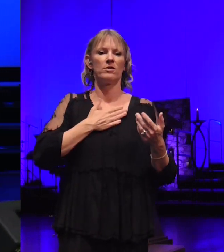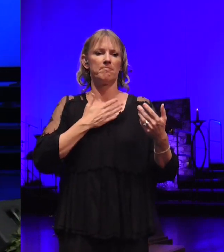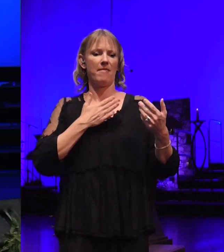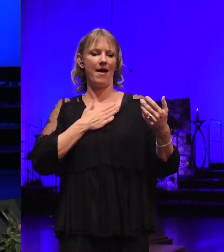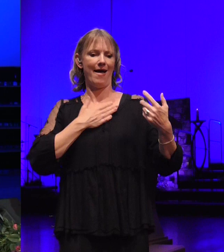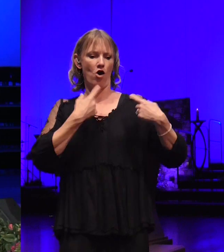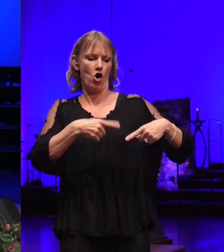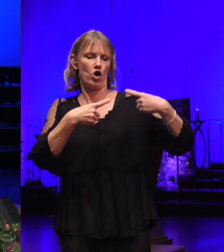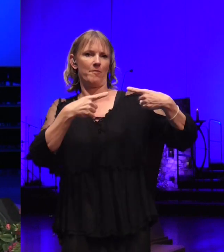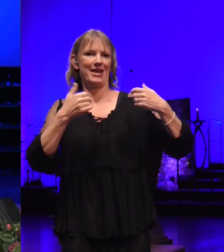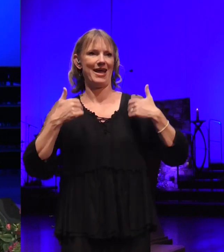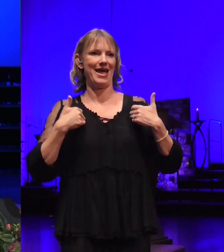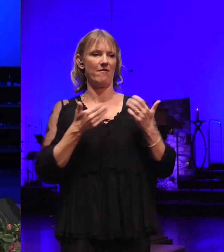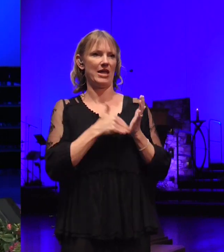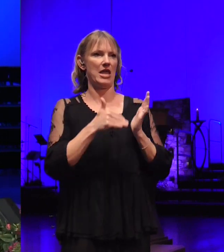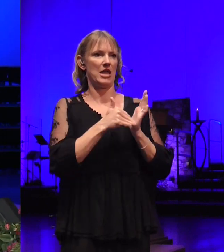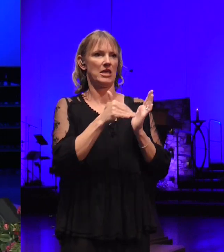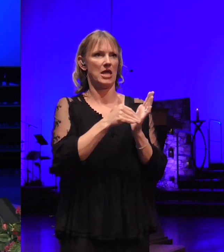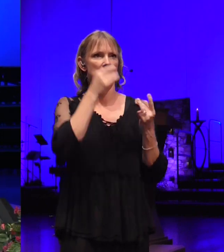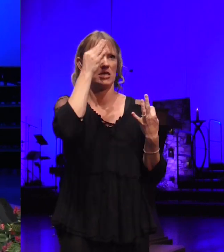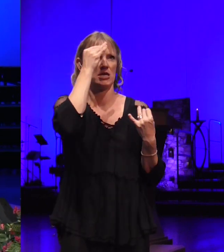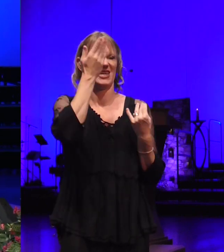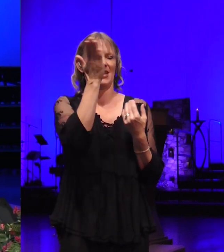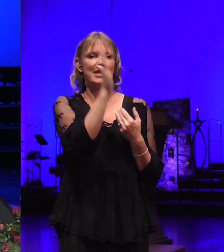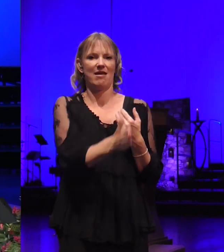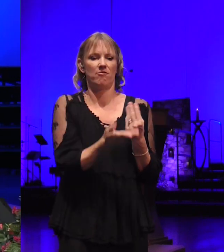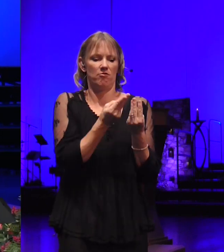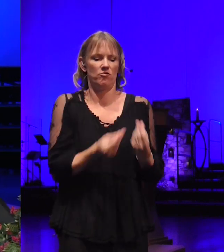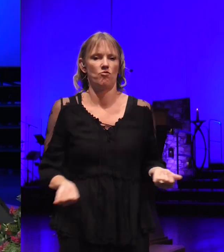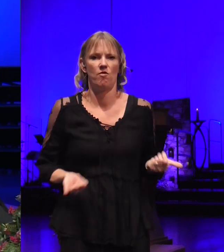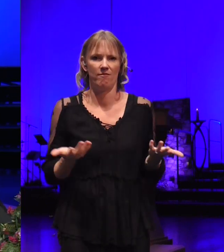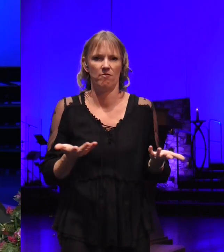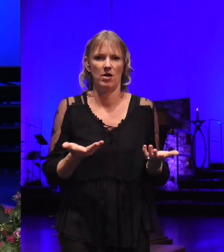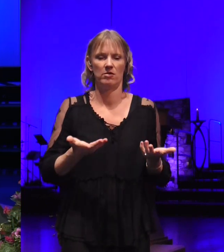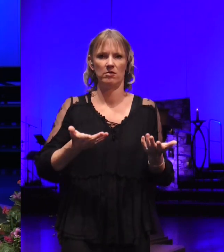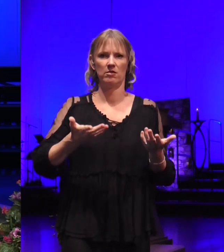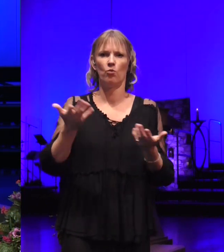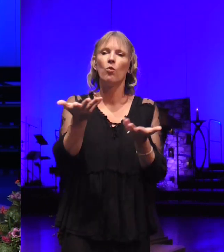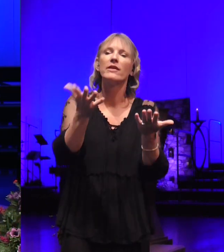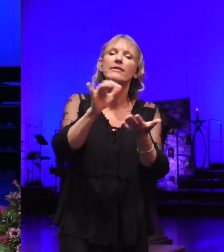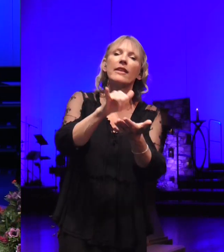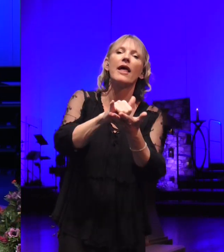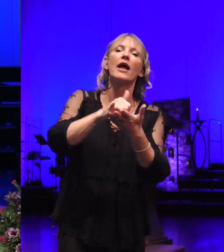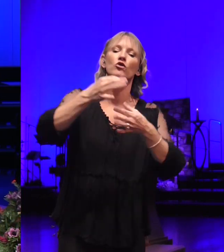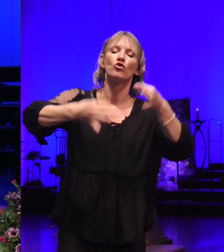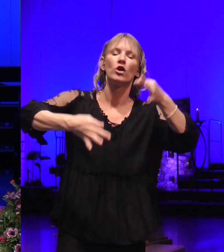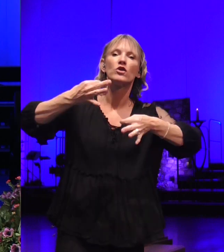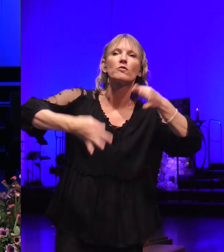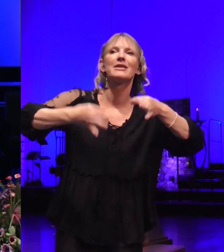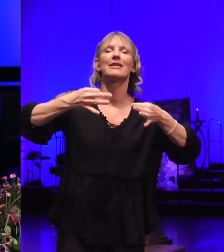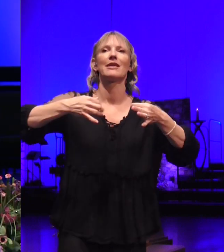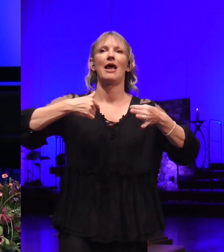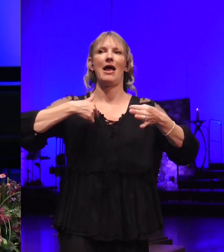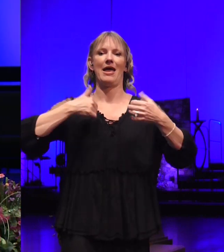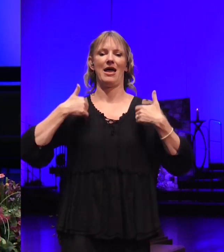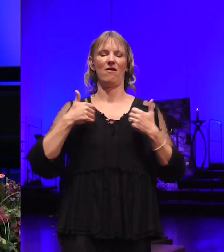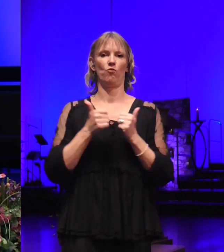keep having with so-and-so over and over in my head that never gets solved? What is that judgment that I